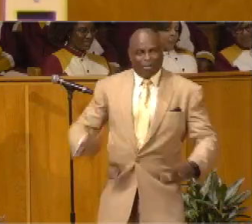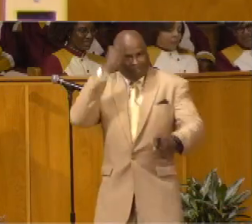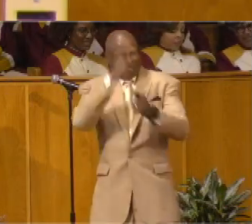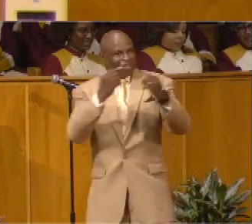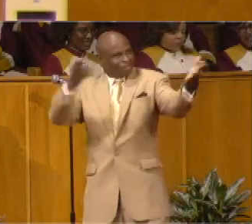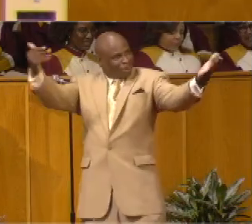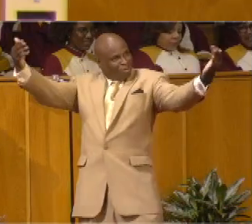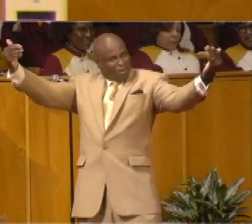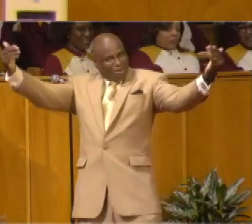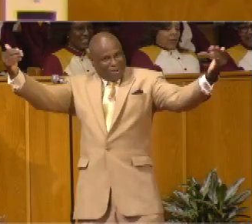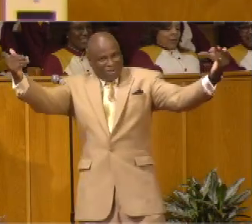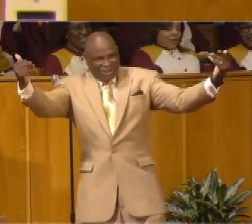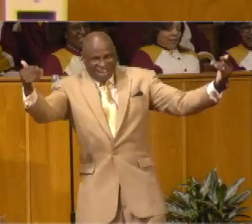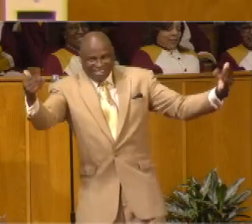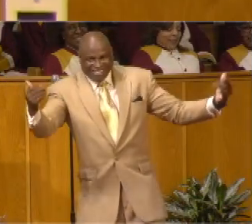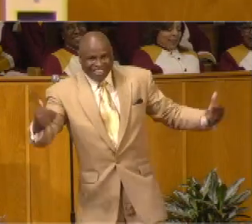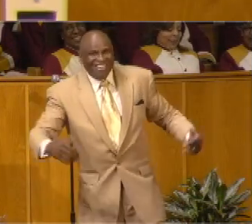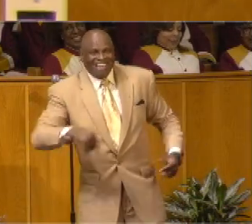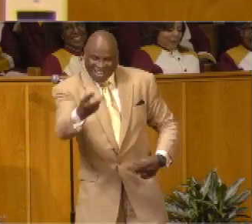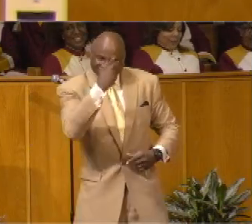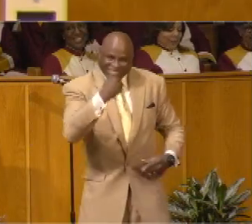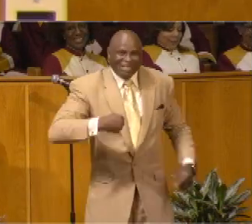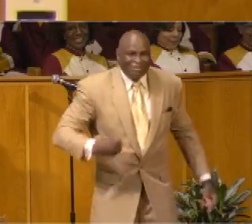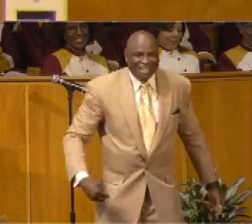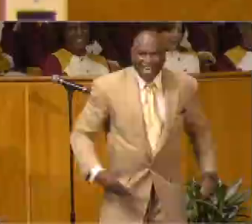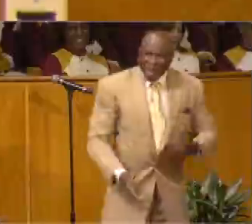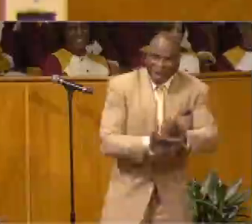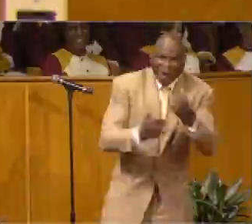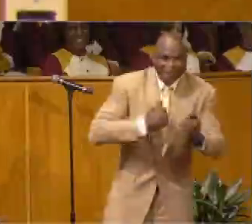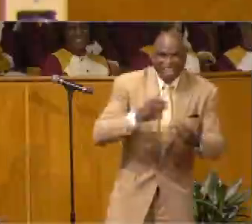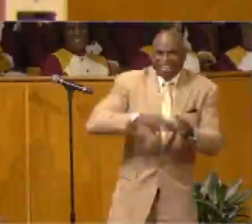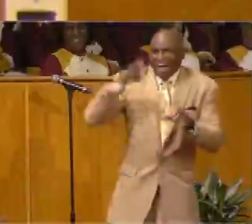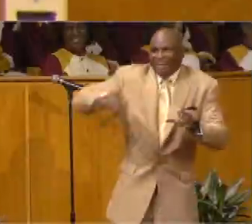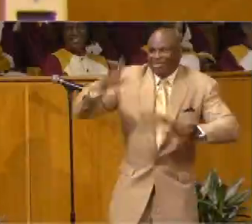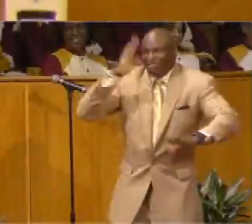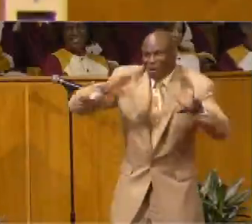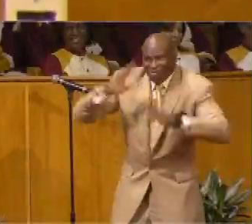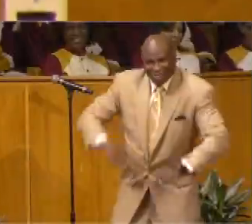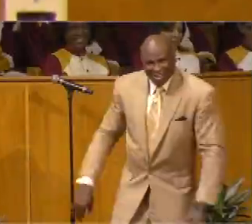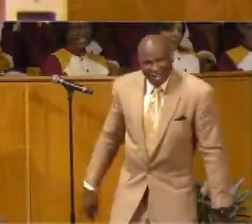frat brother I know to come down to the yard and get me out of this.